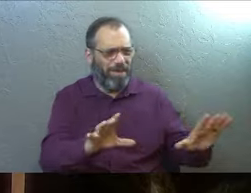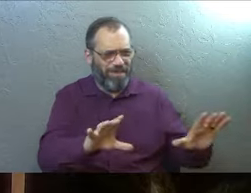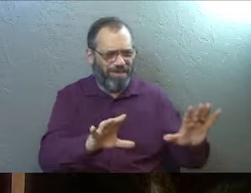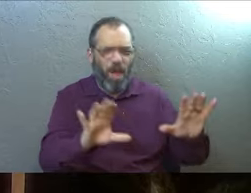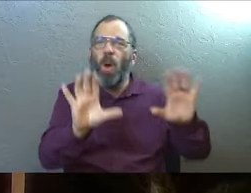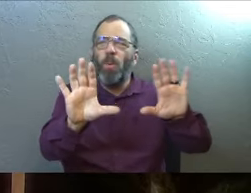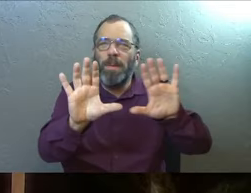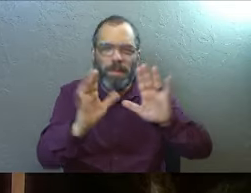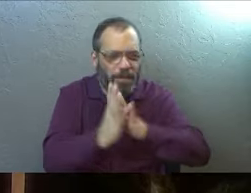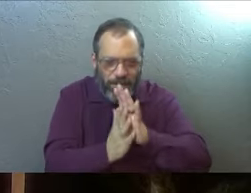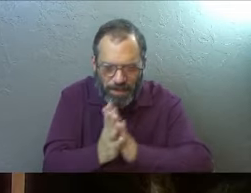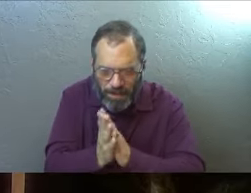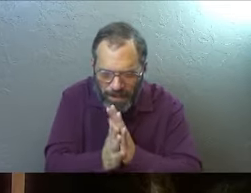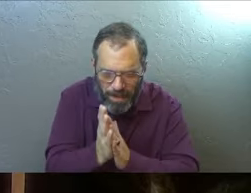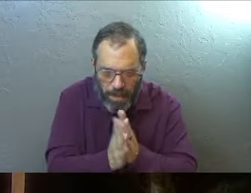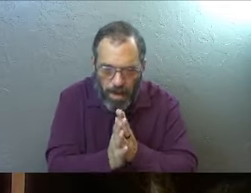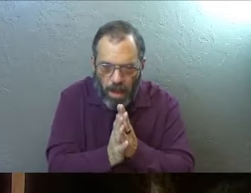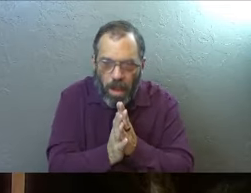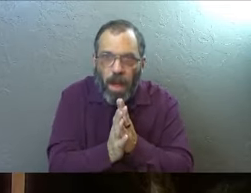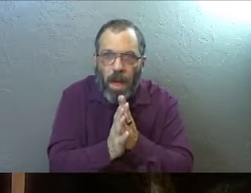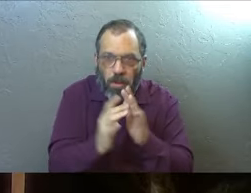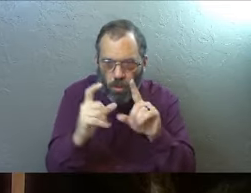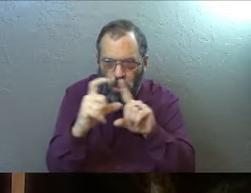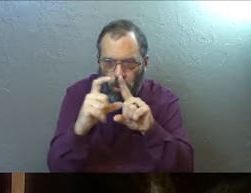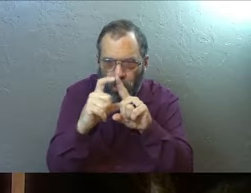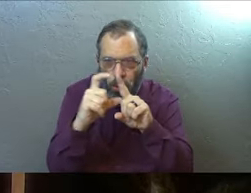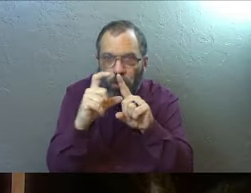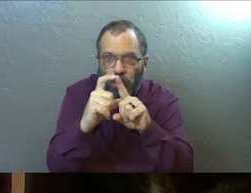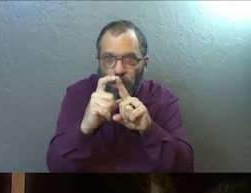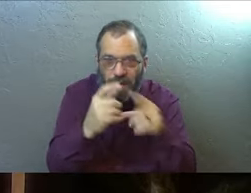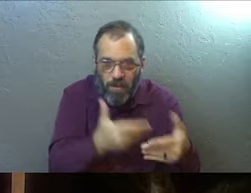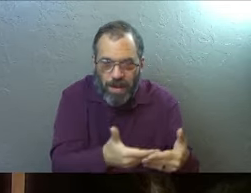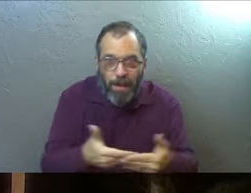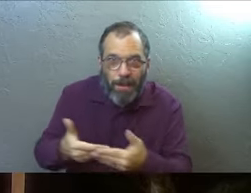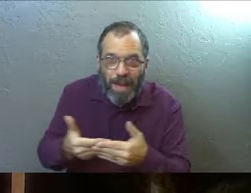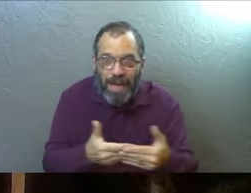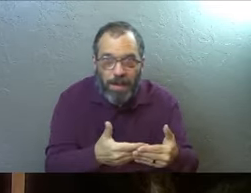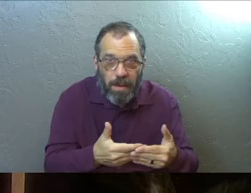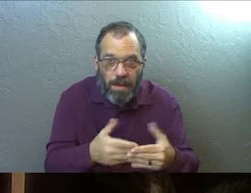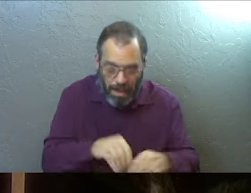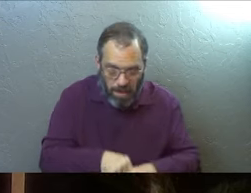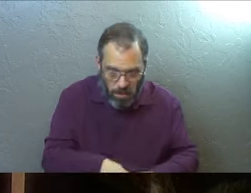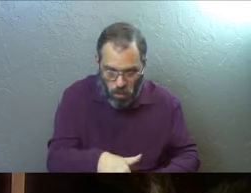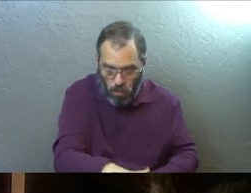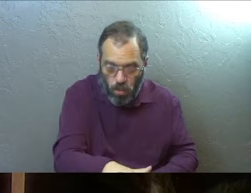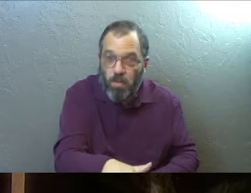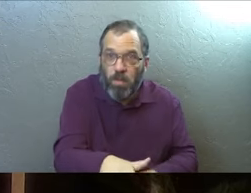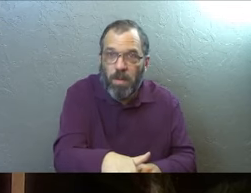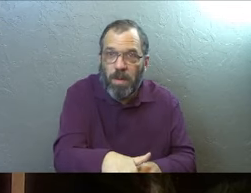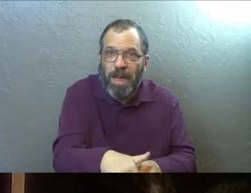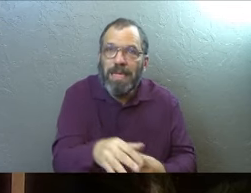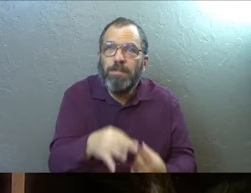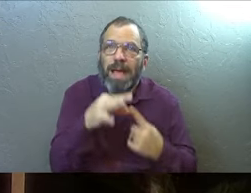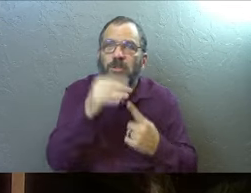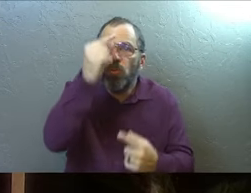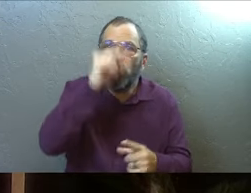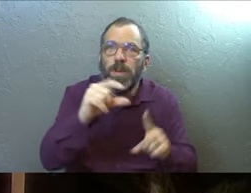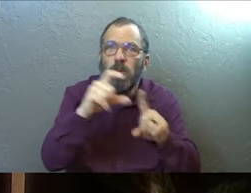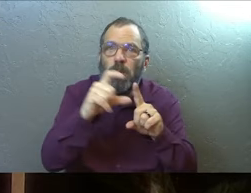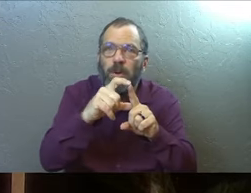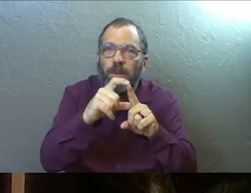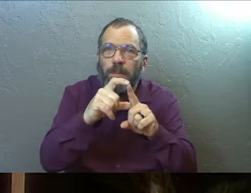I want to make this point. The word used for the baby in the womb there, it's a special Greek